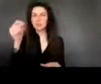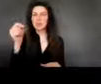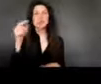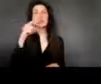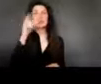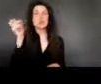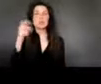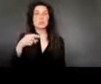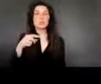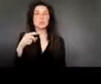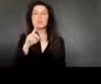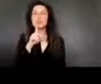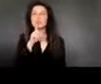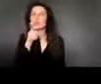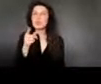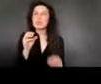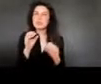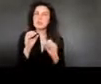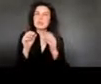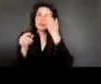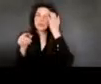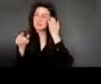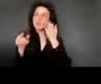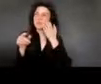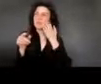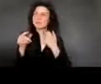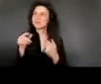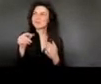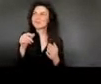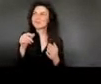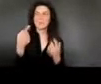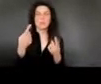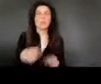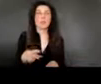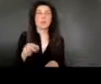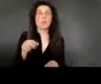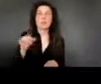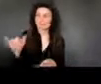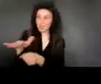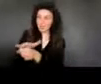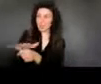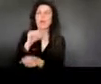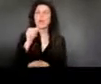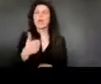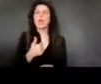because there were no narratives there already to